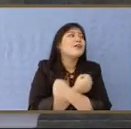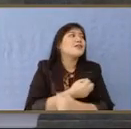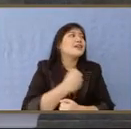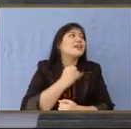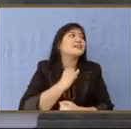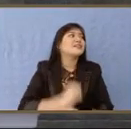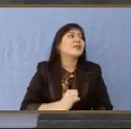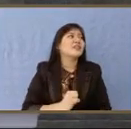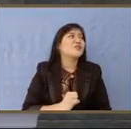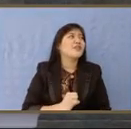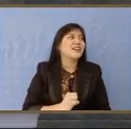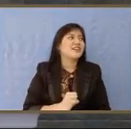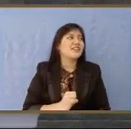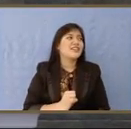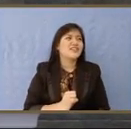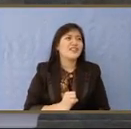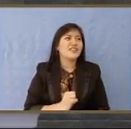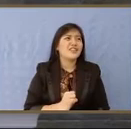sa inyo